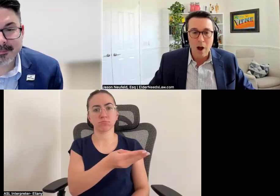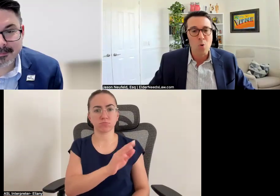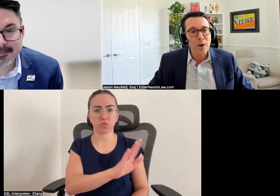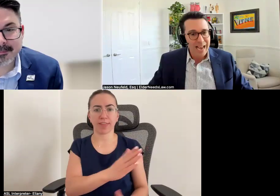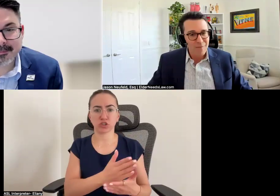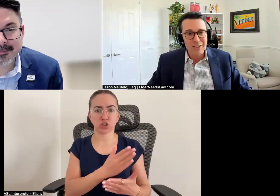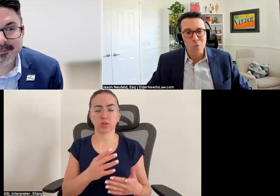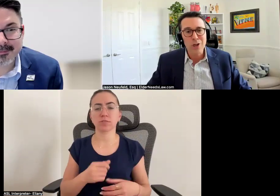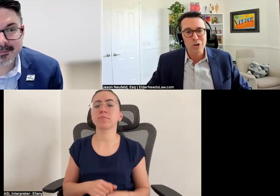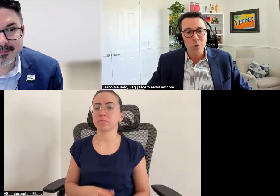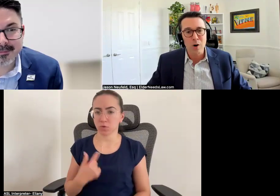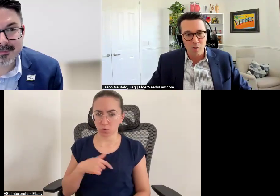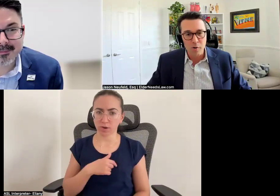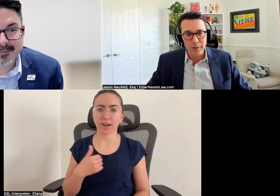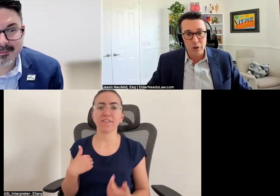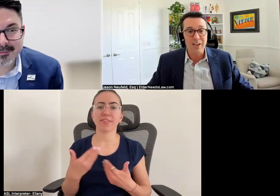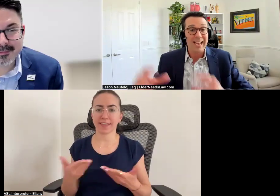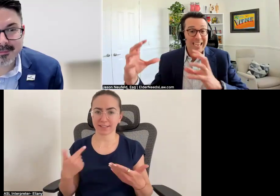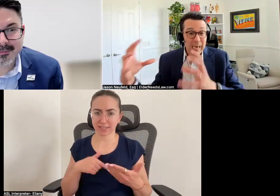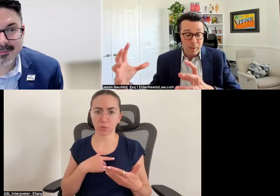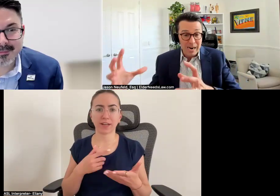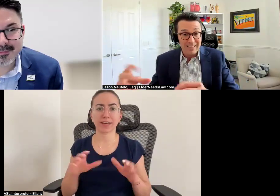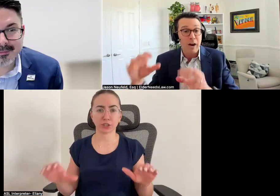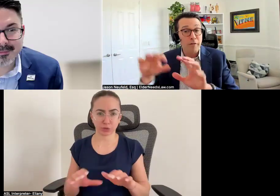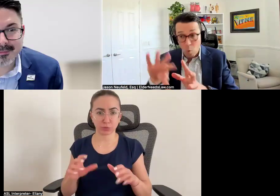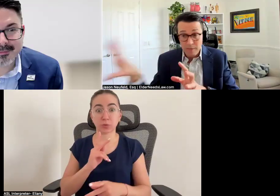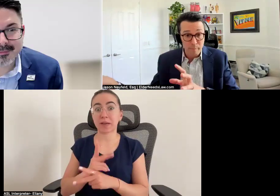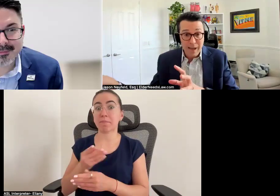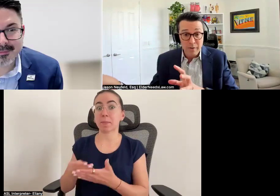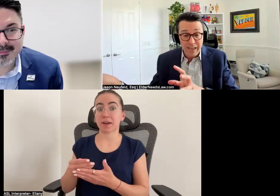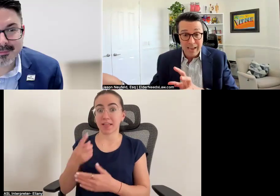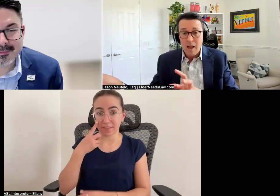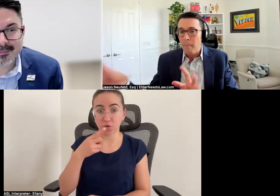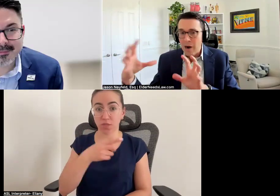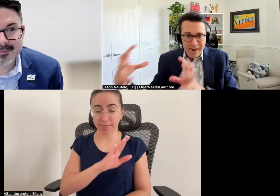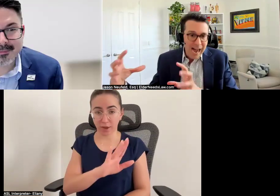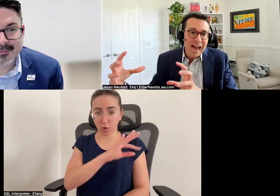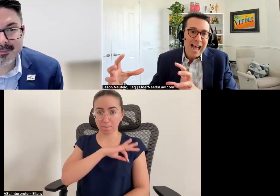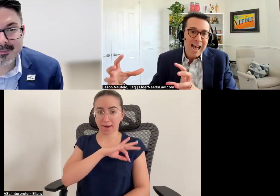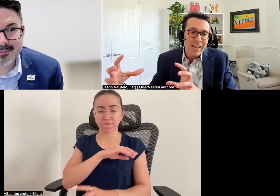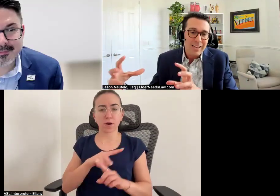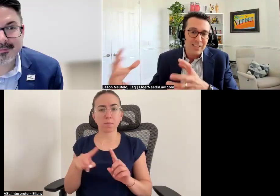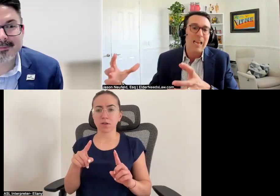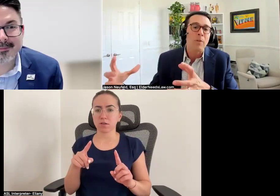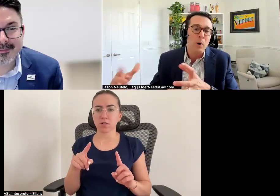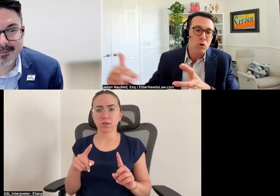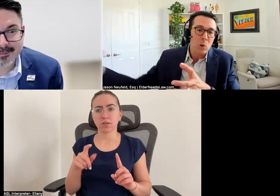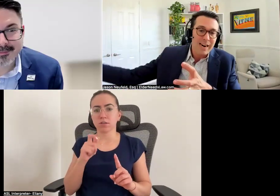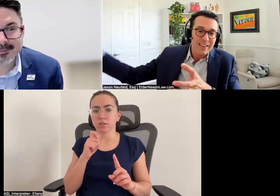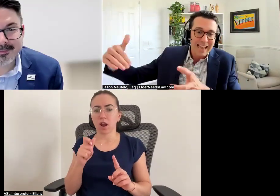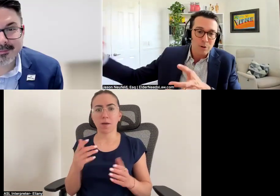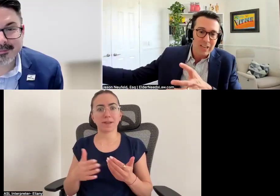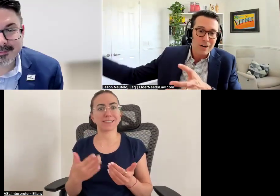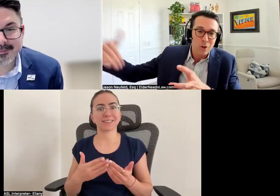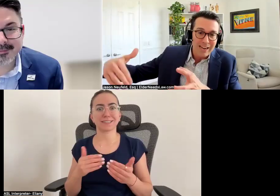trust? Well, we have things that we can do in a revocable living trust that keep the money there for their benefit, but not have it susceptible to a lot